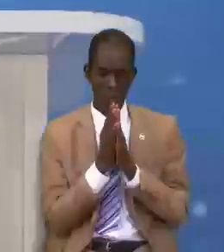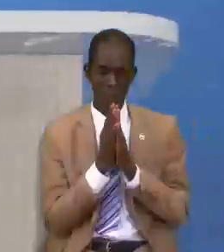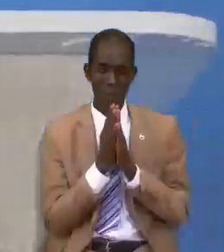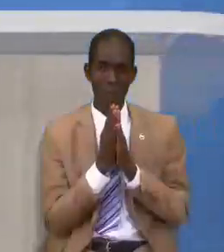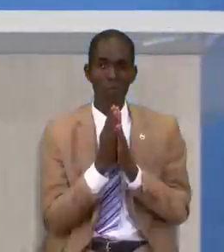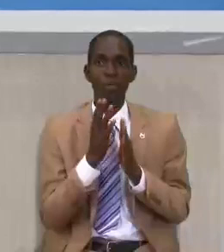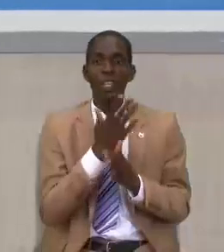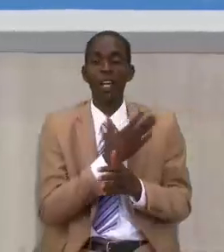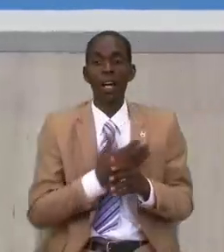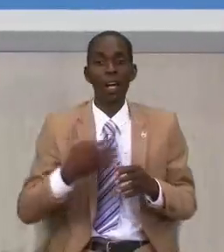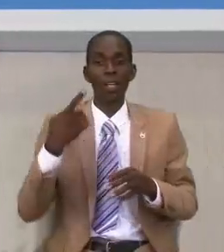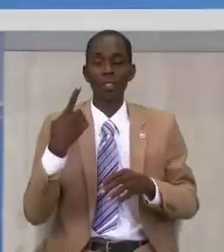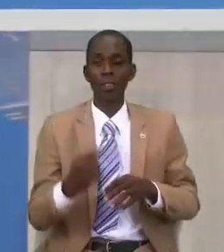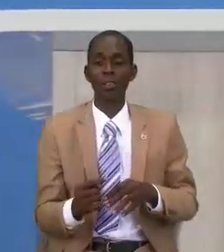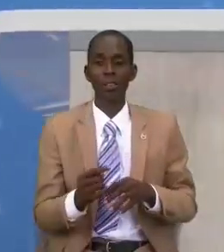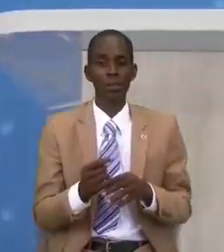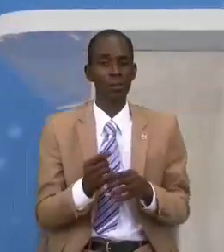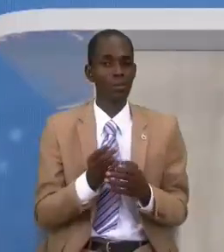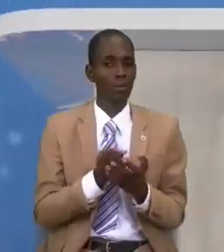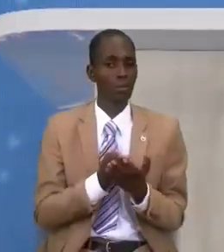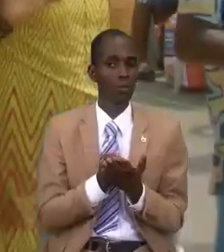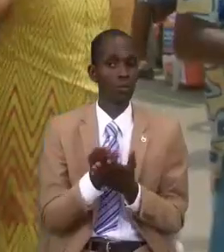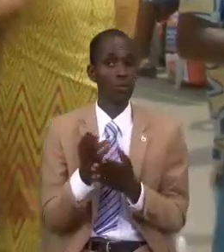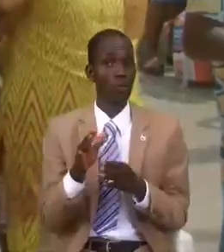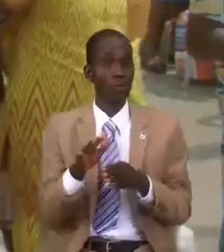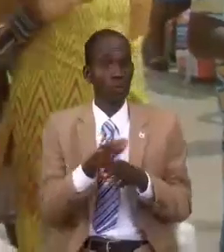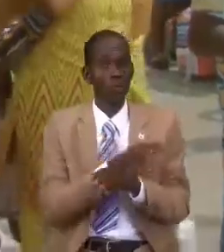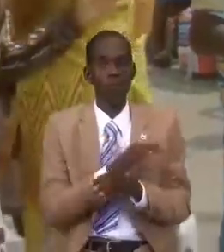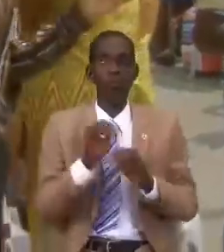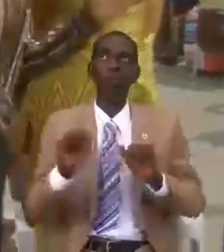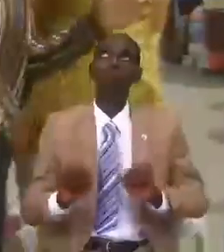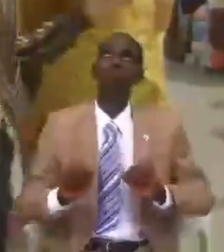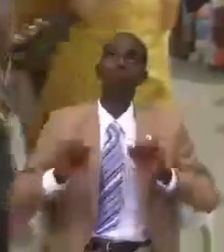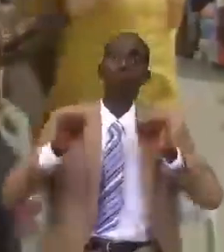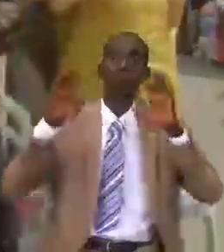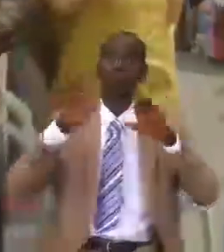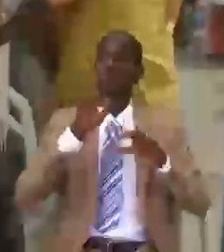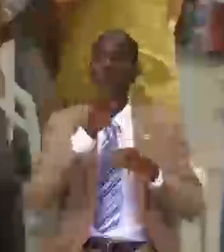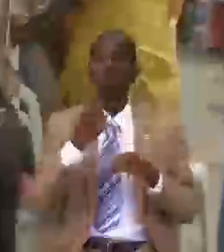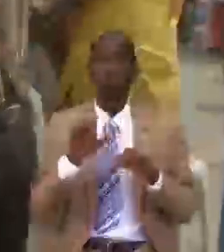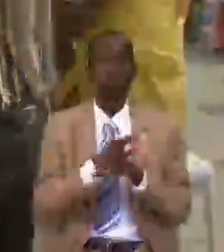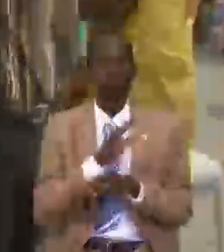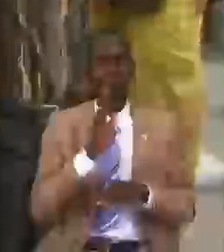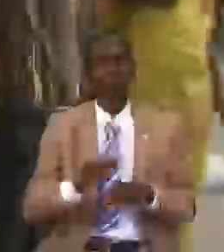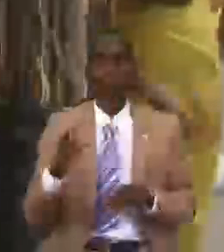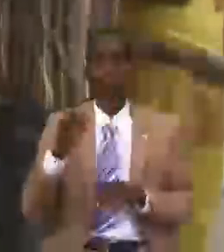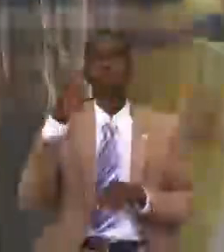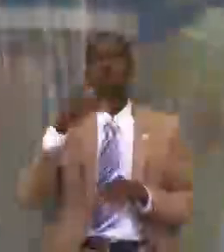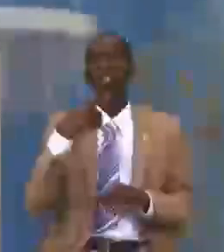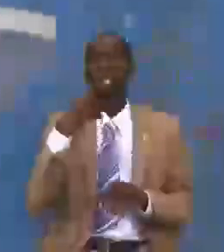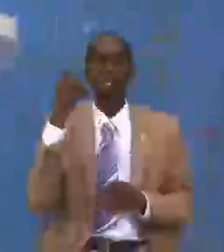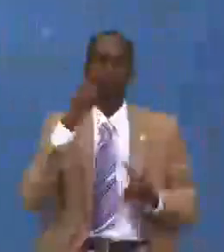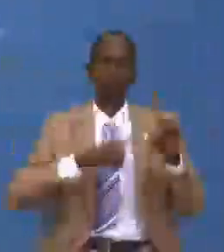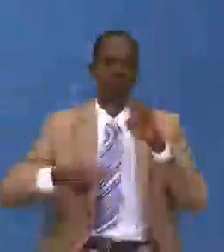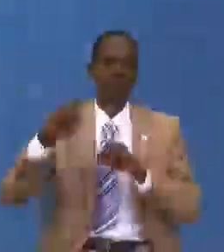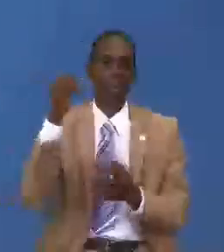consecrated, submissive children of God said, amen. Amen. Let's pray together. Raise up your hand